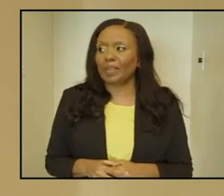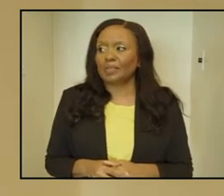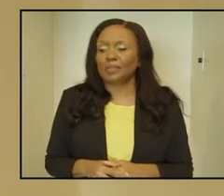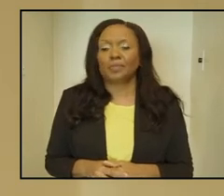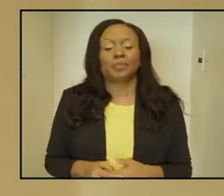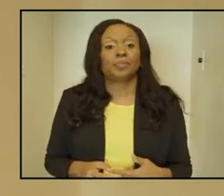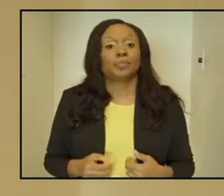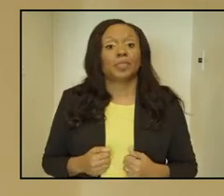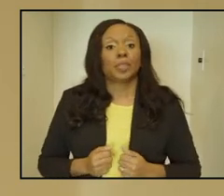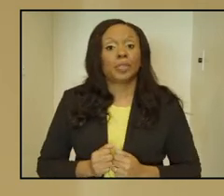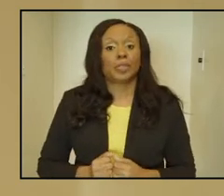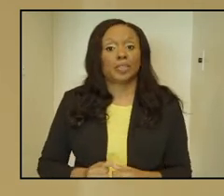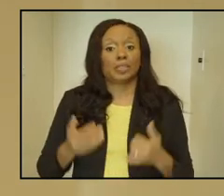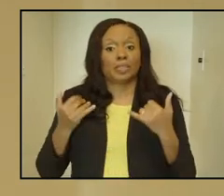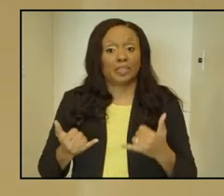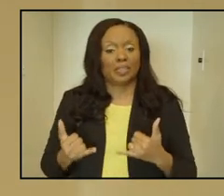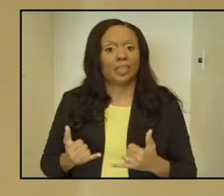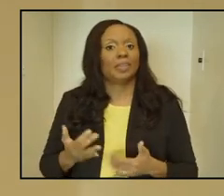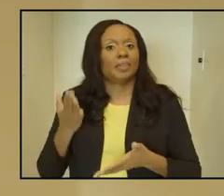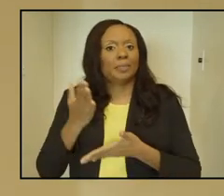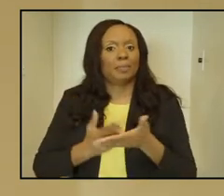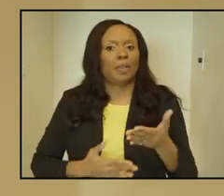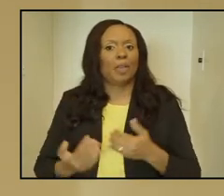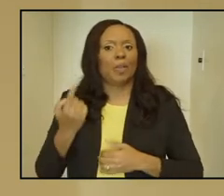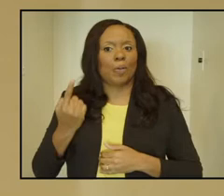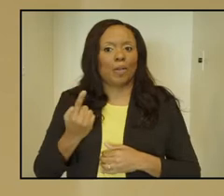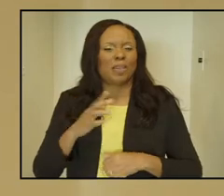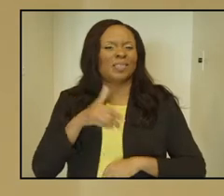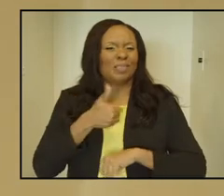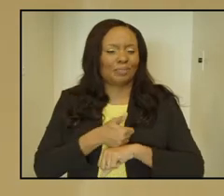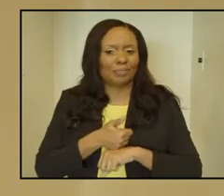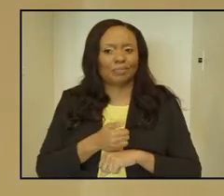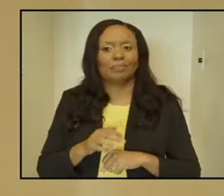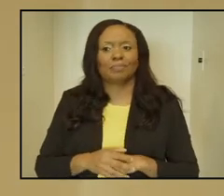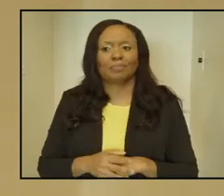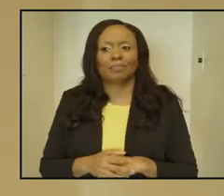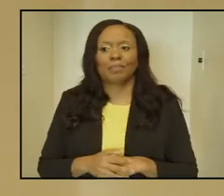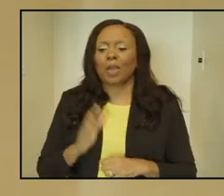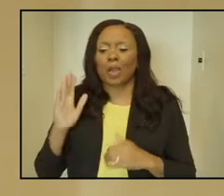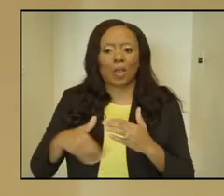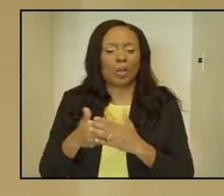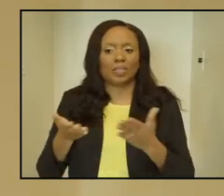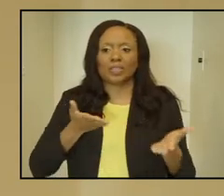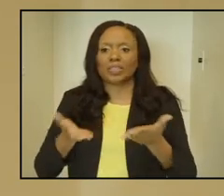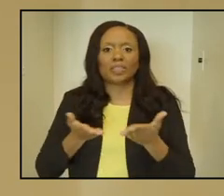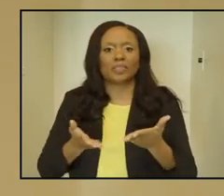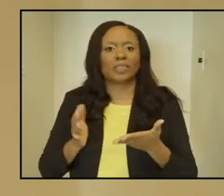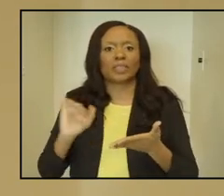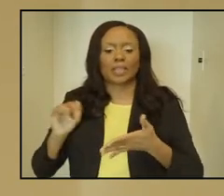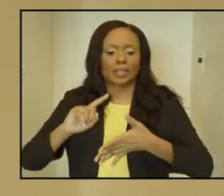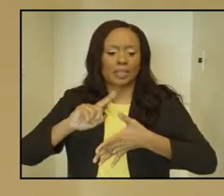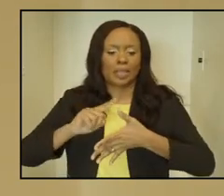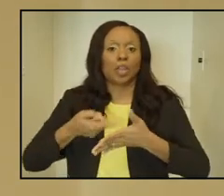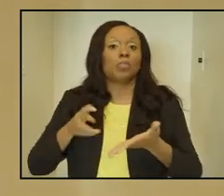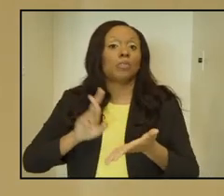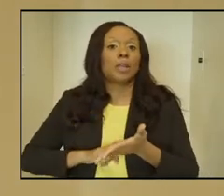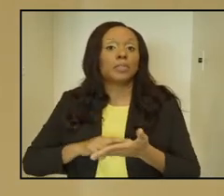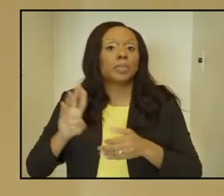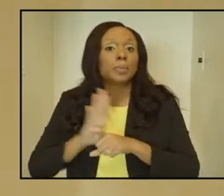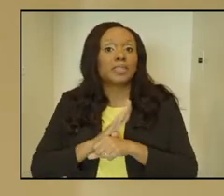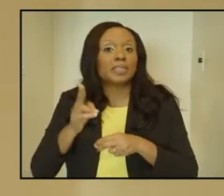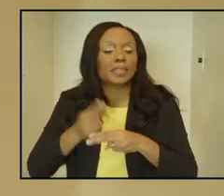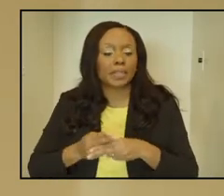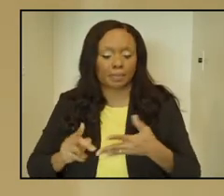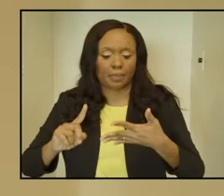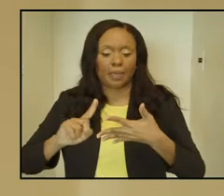launching phase one, which covers all of the services for starting a new entity, such as registering business names,